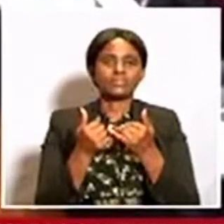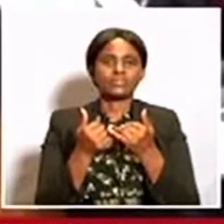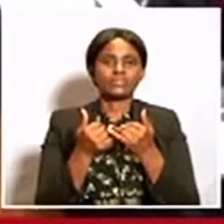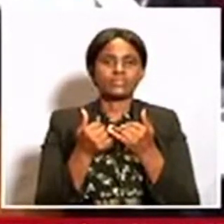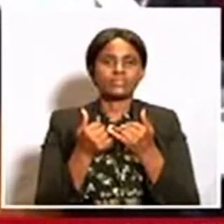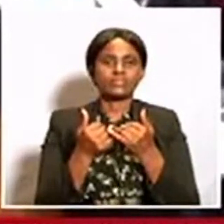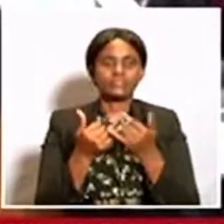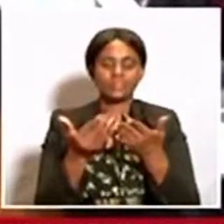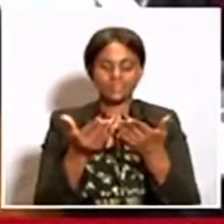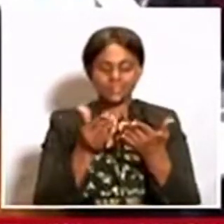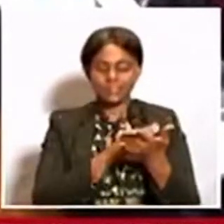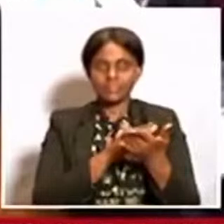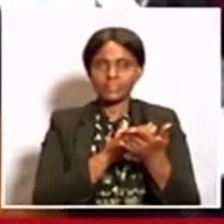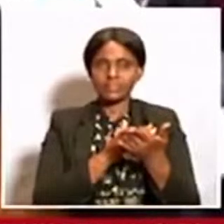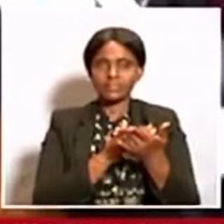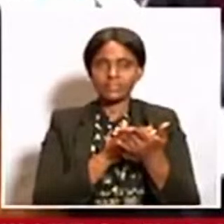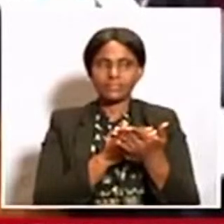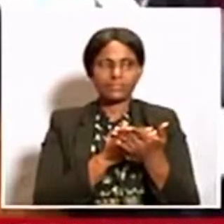page